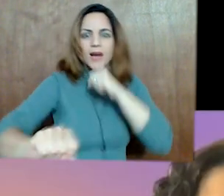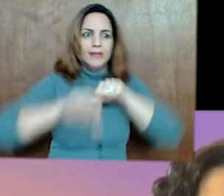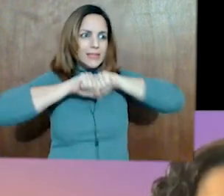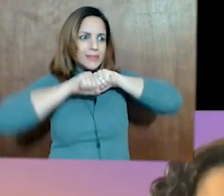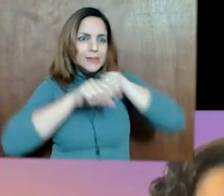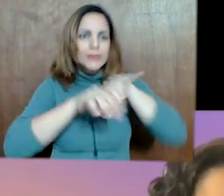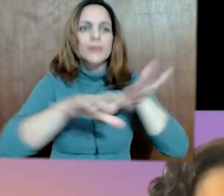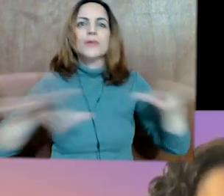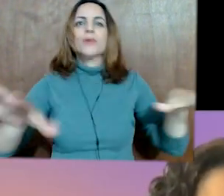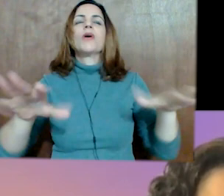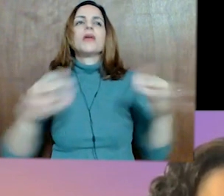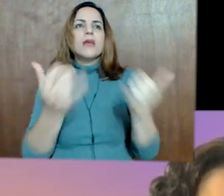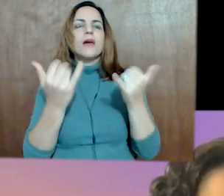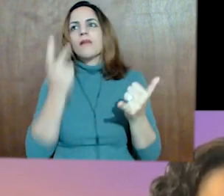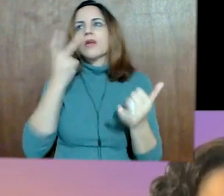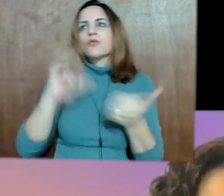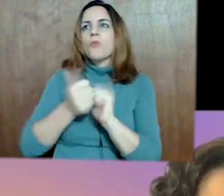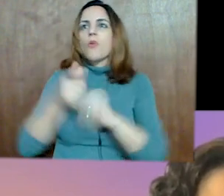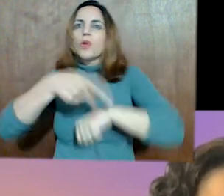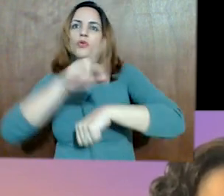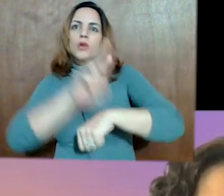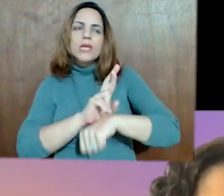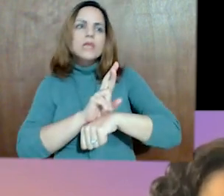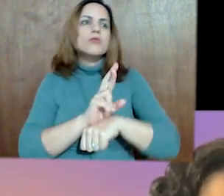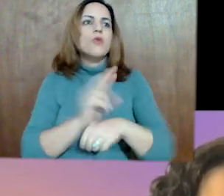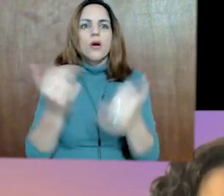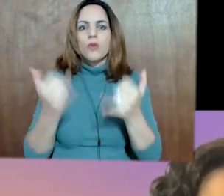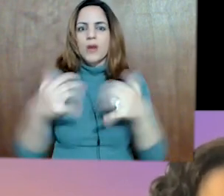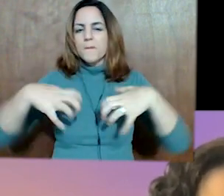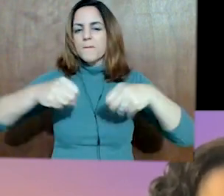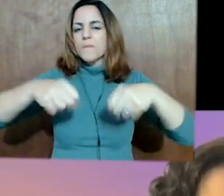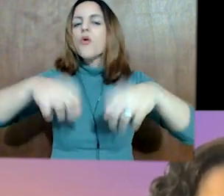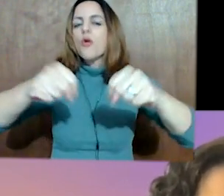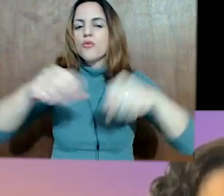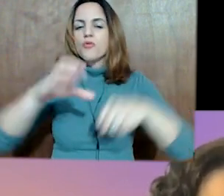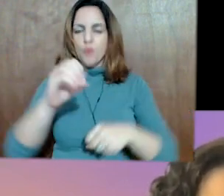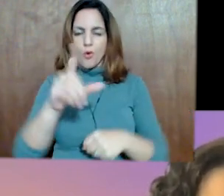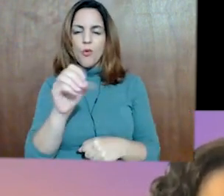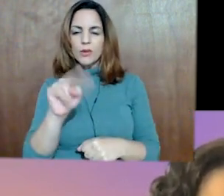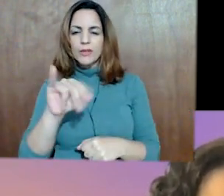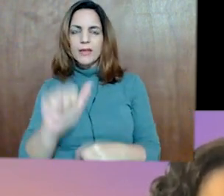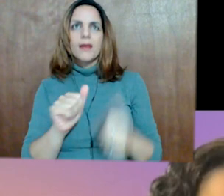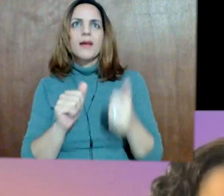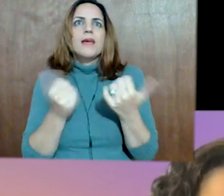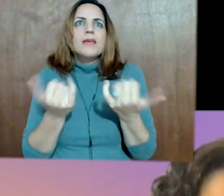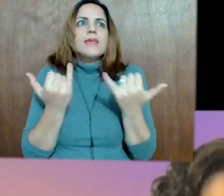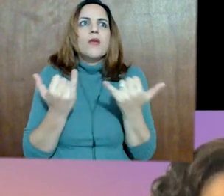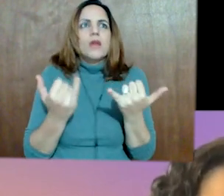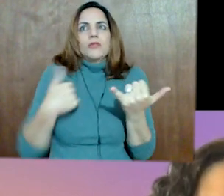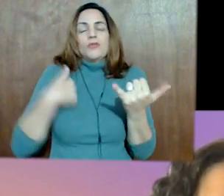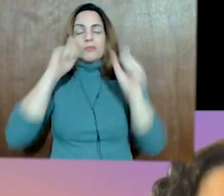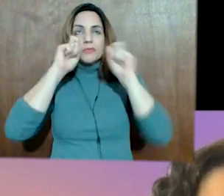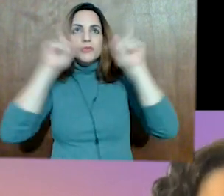public. So it had a major impact that way. And of course, it was followed a couple of years later by the